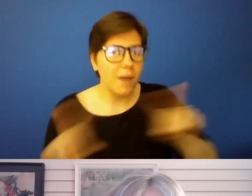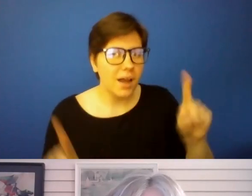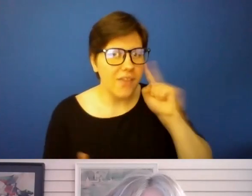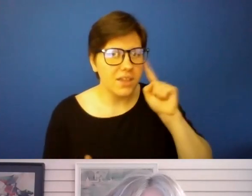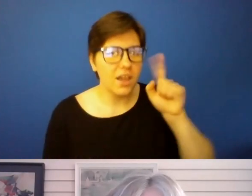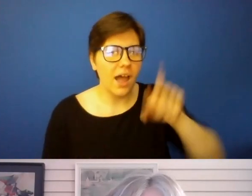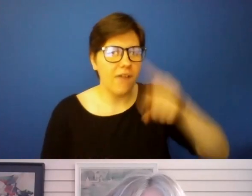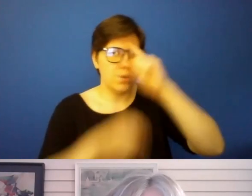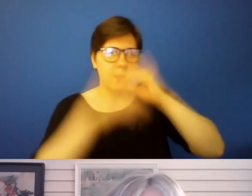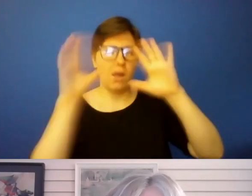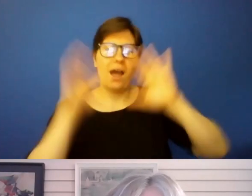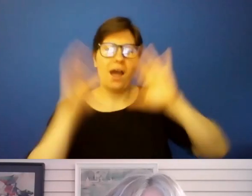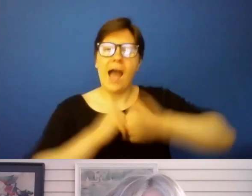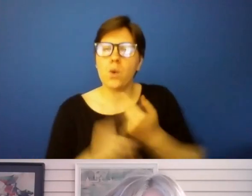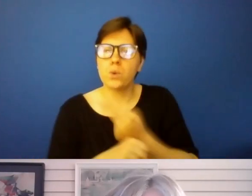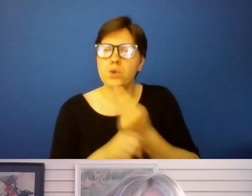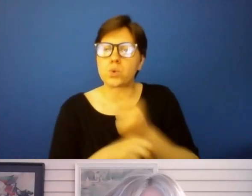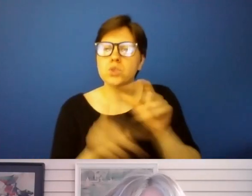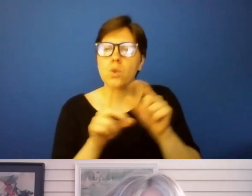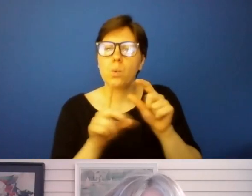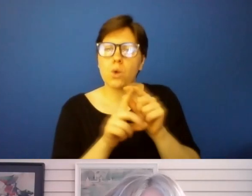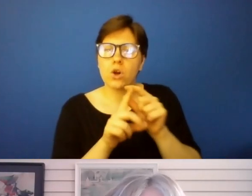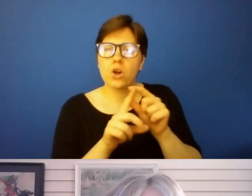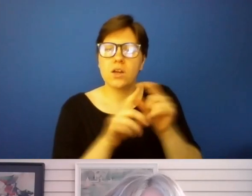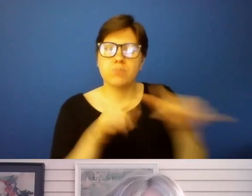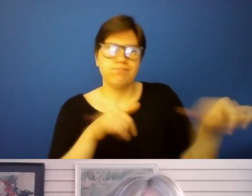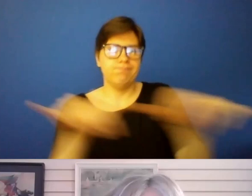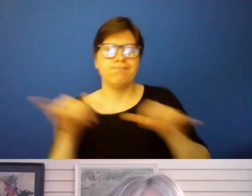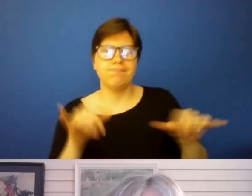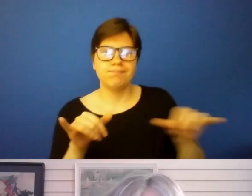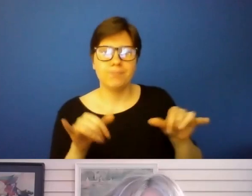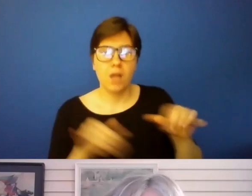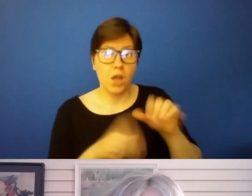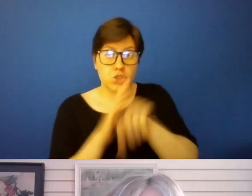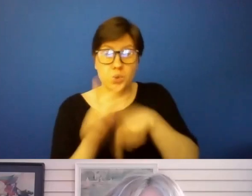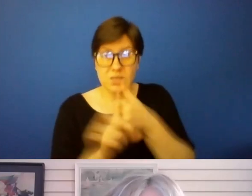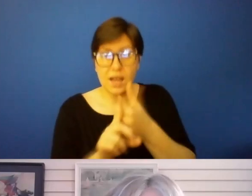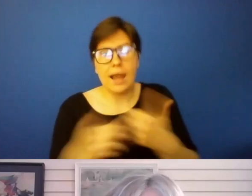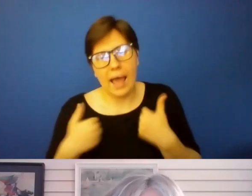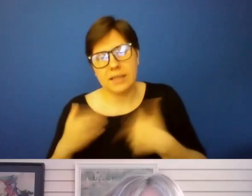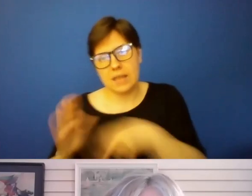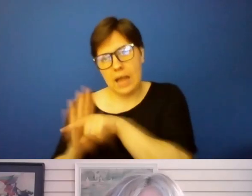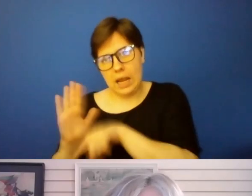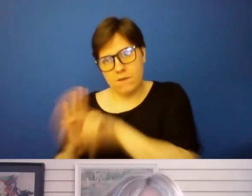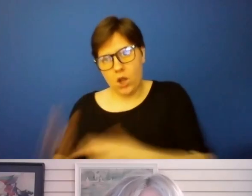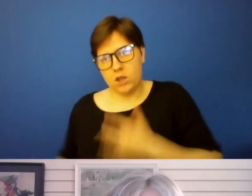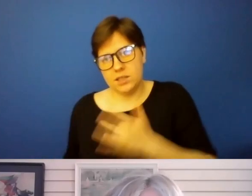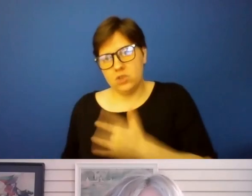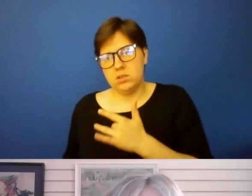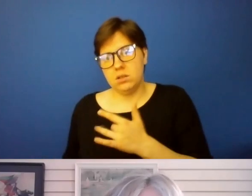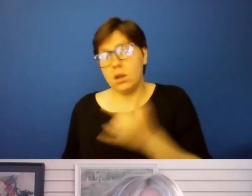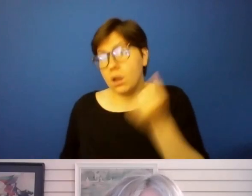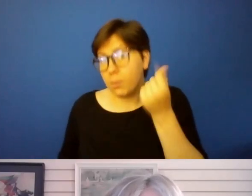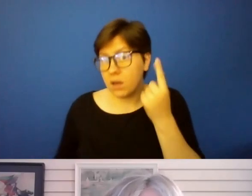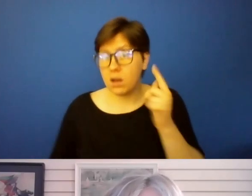about how words are used in society as well. And suicide has a pretty negative connotation, but the people, both